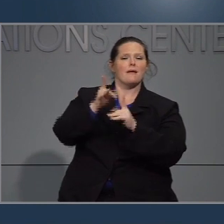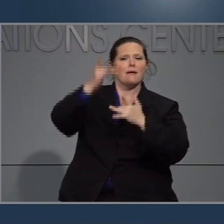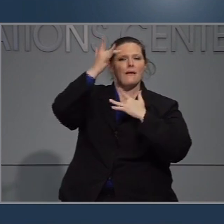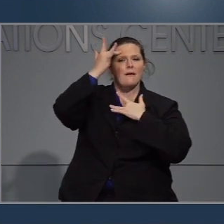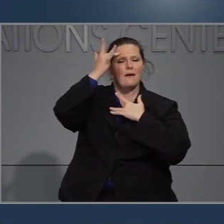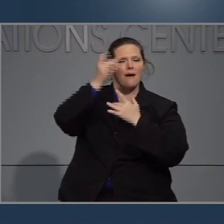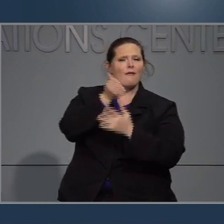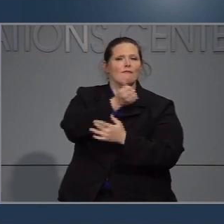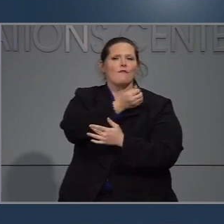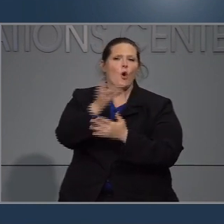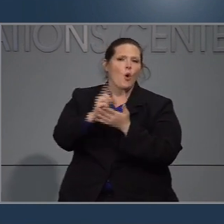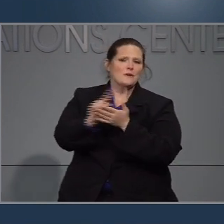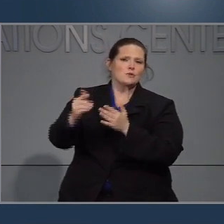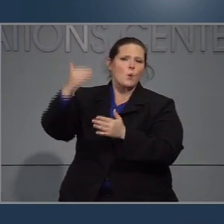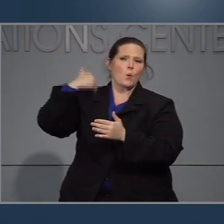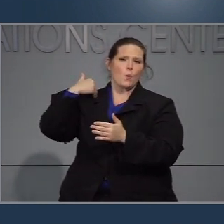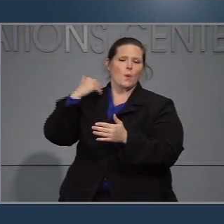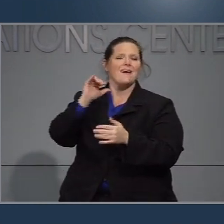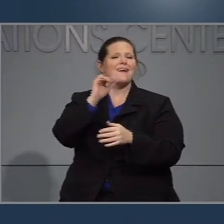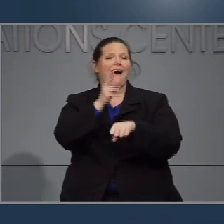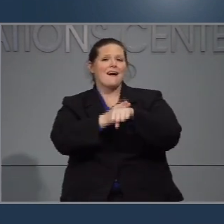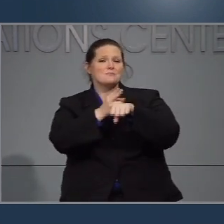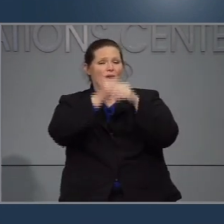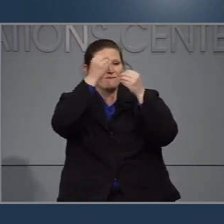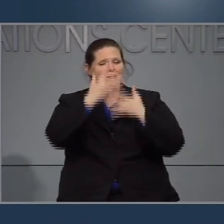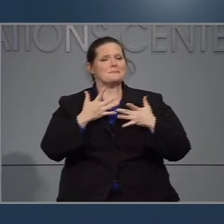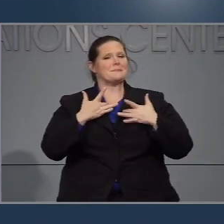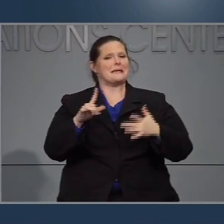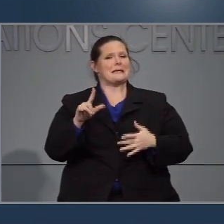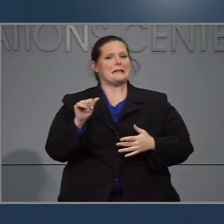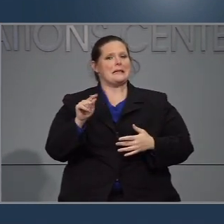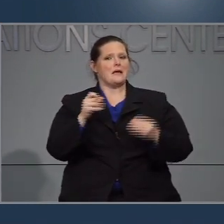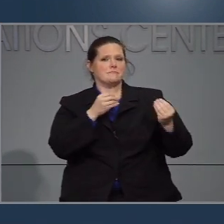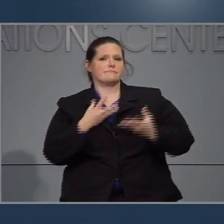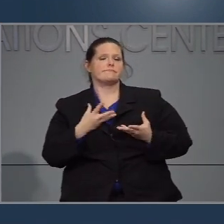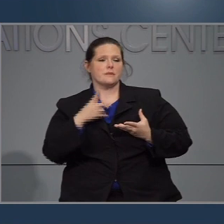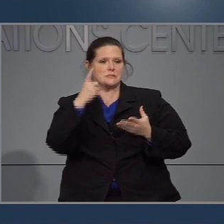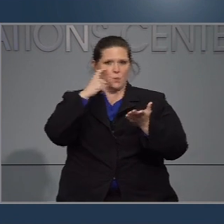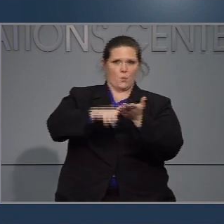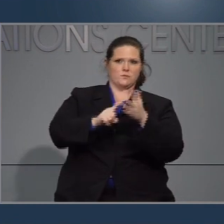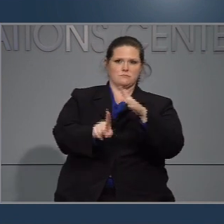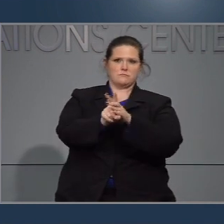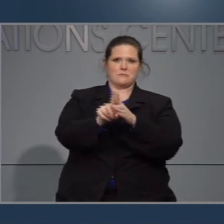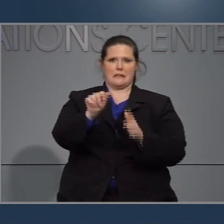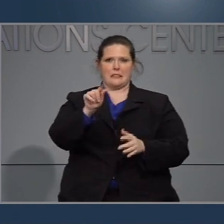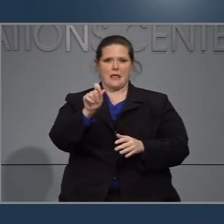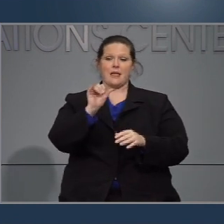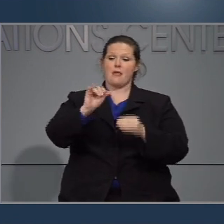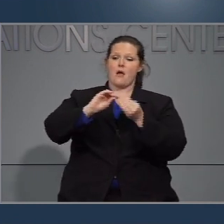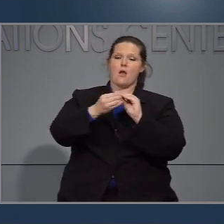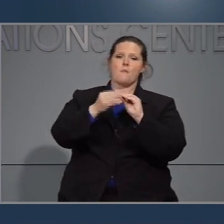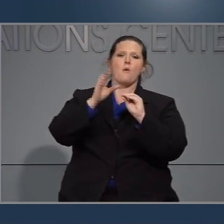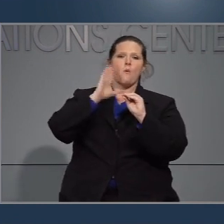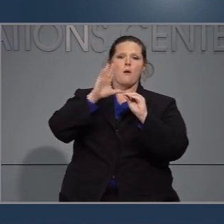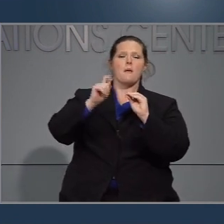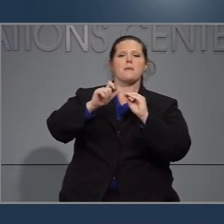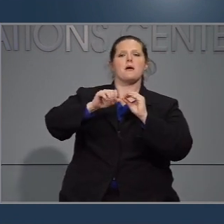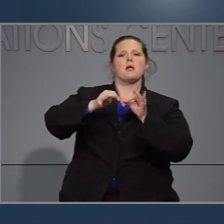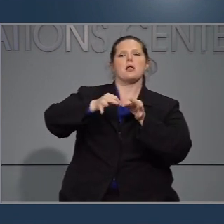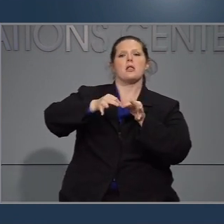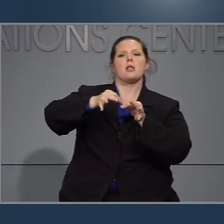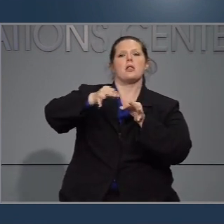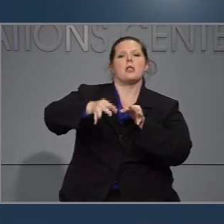lagging indicator. This trend will take longer to stabilize than other metrics. Fortunately, we still have